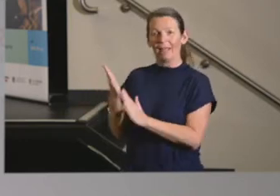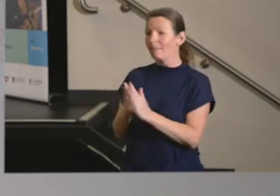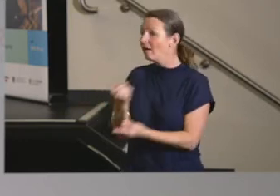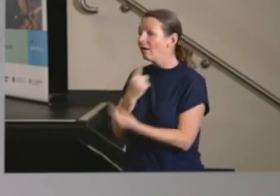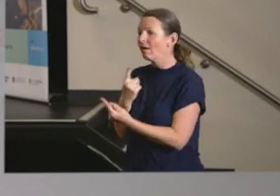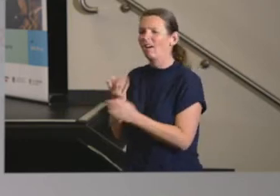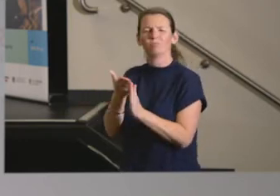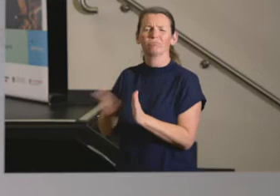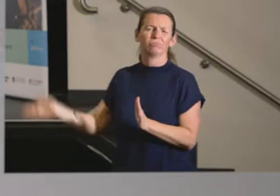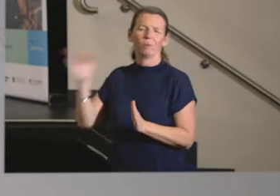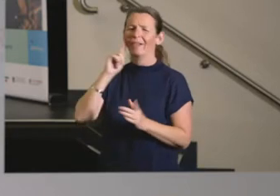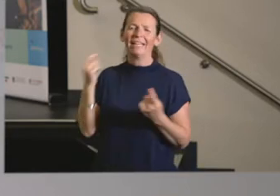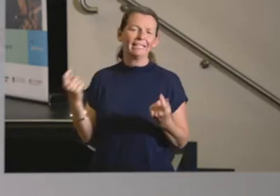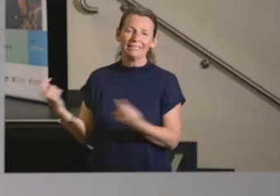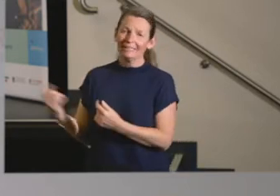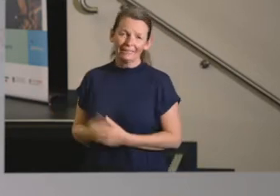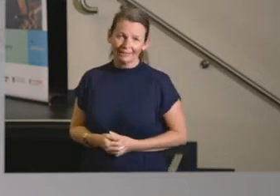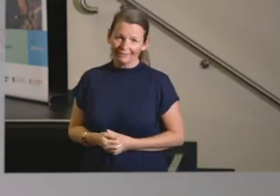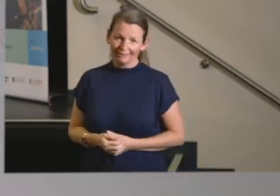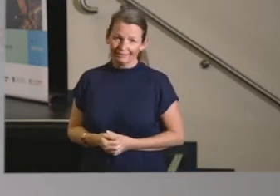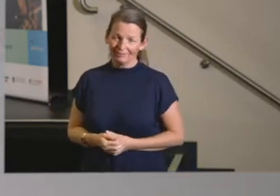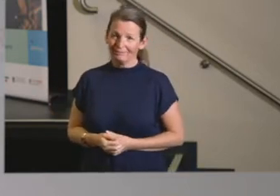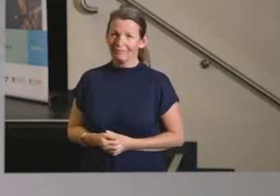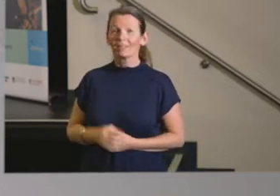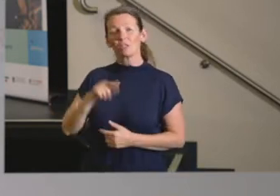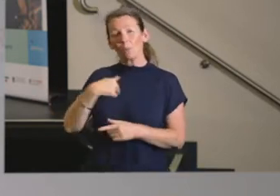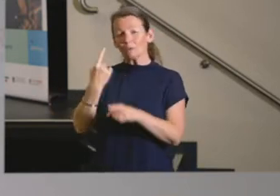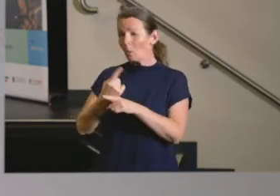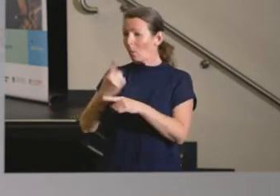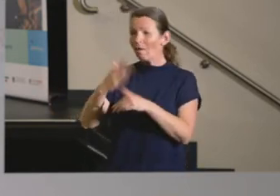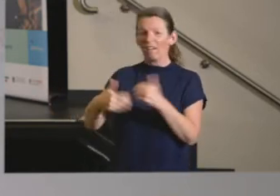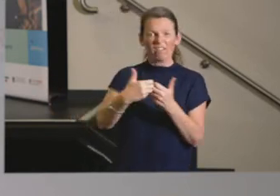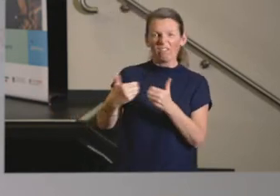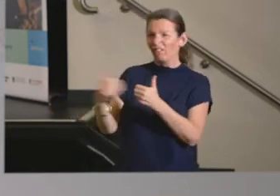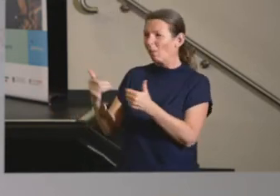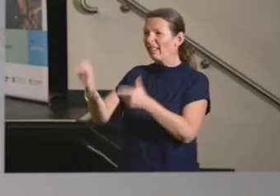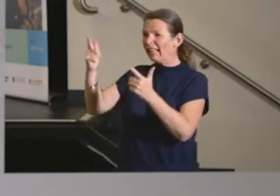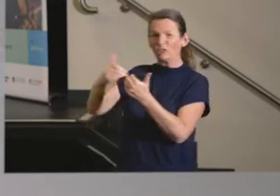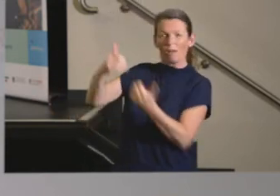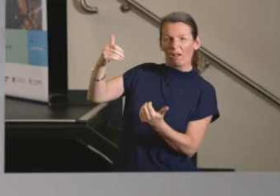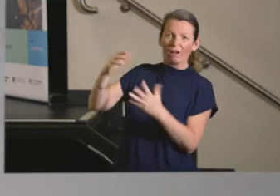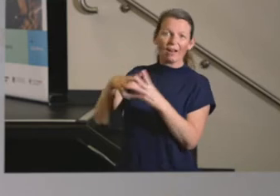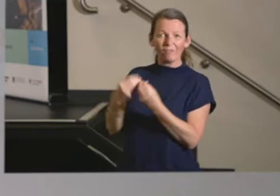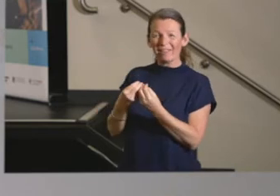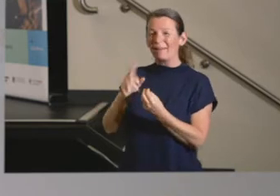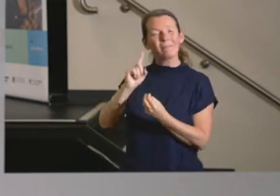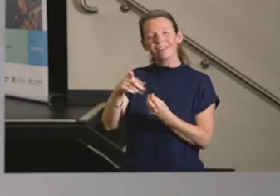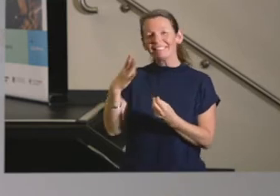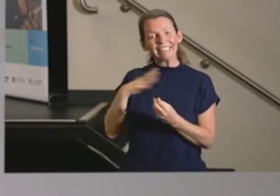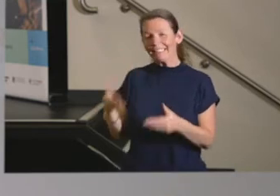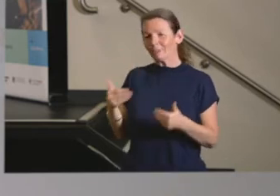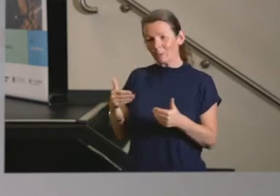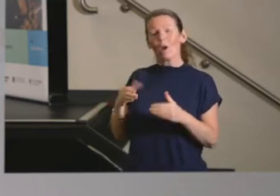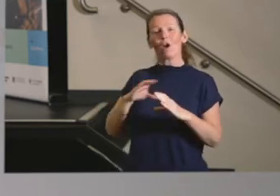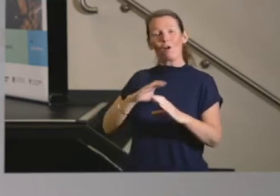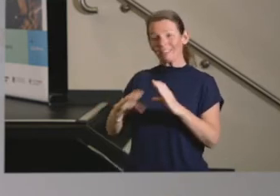world is so much easier. And so when we talk about this fragmenting world and leadership, these conversations need to start